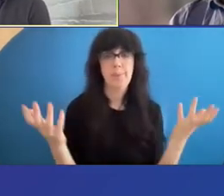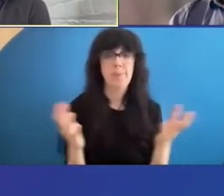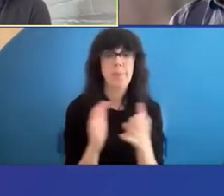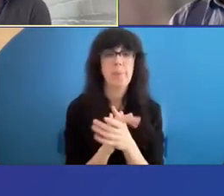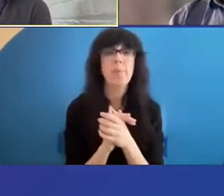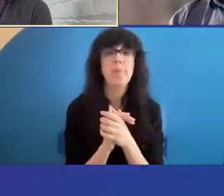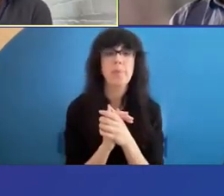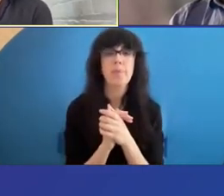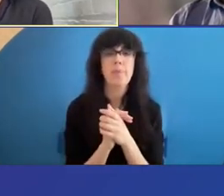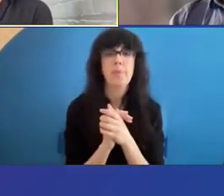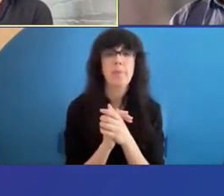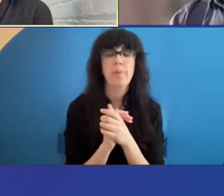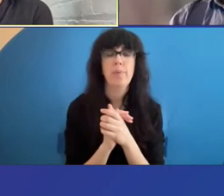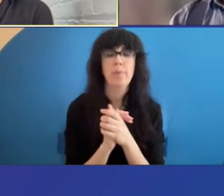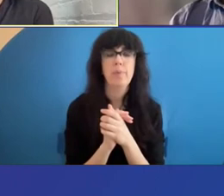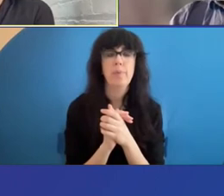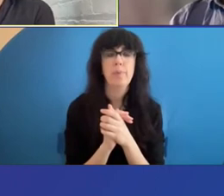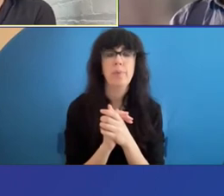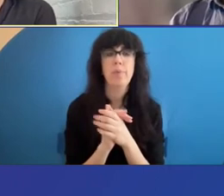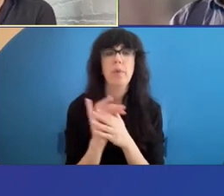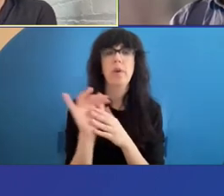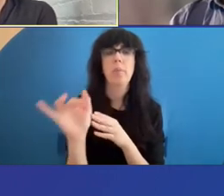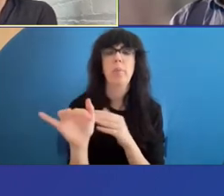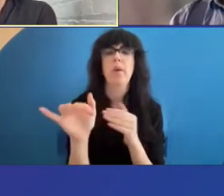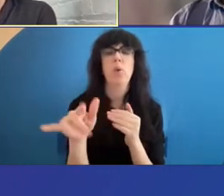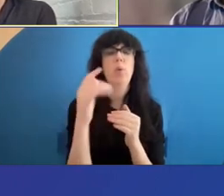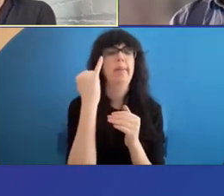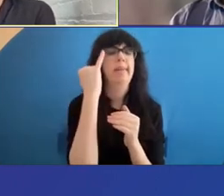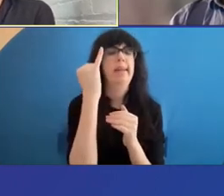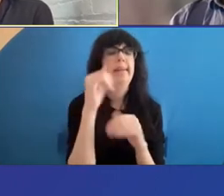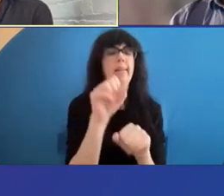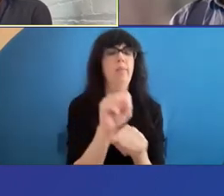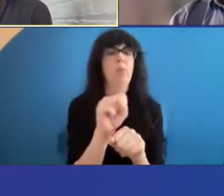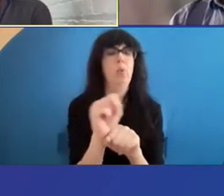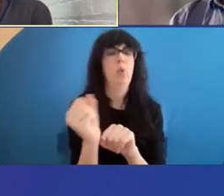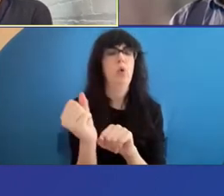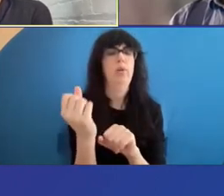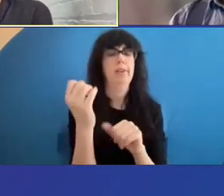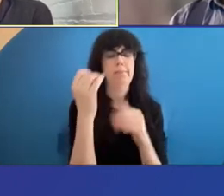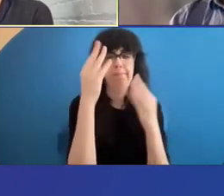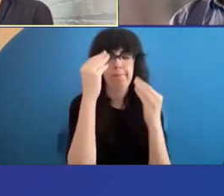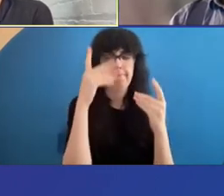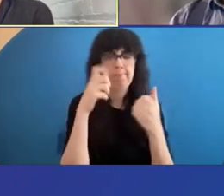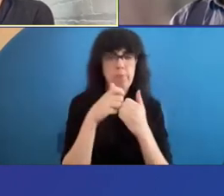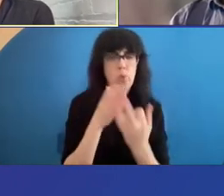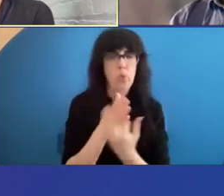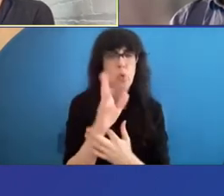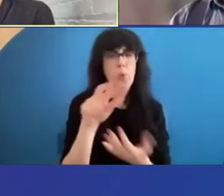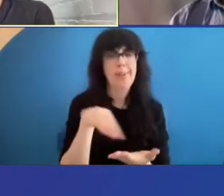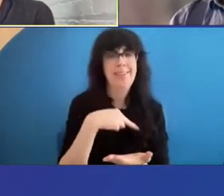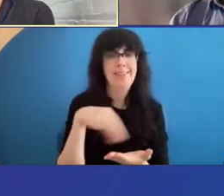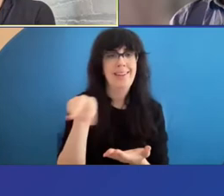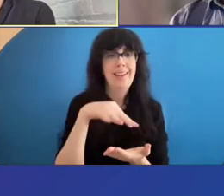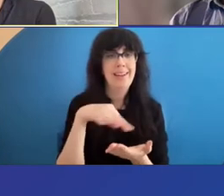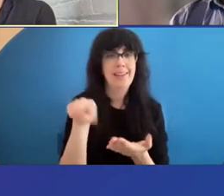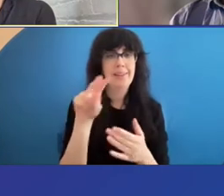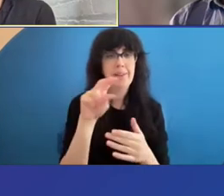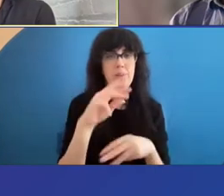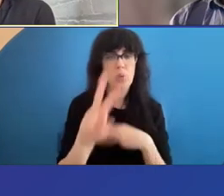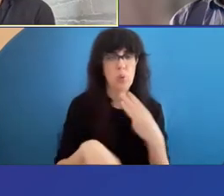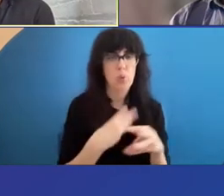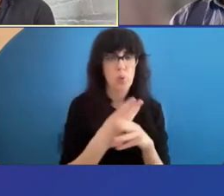But when we take this into the dance world, right, work is rarely surfaced.